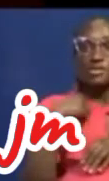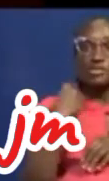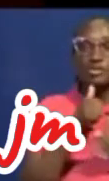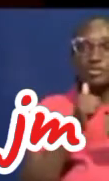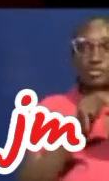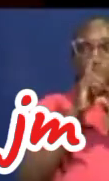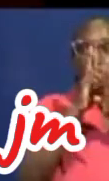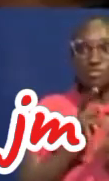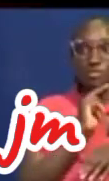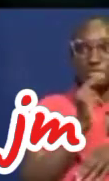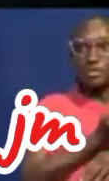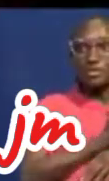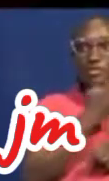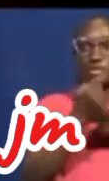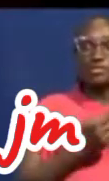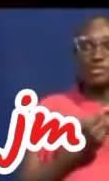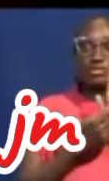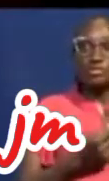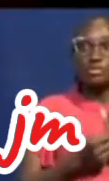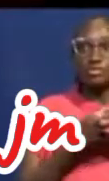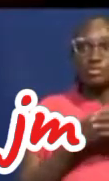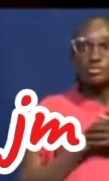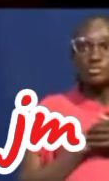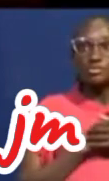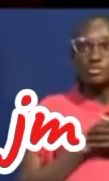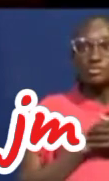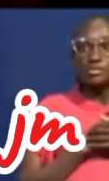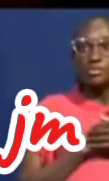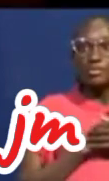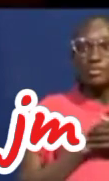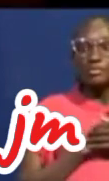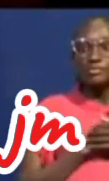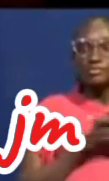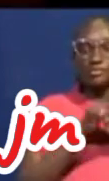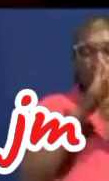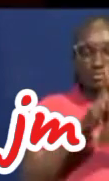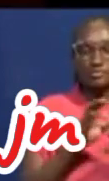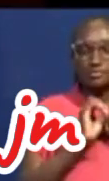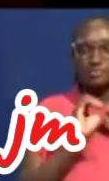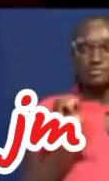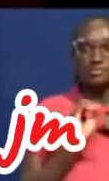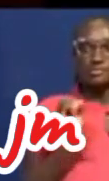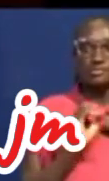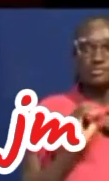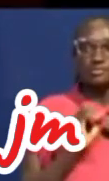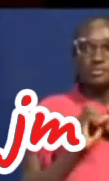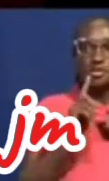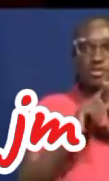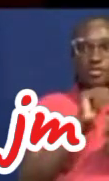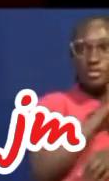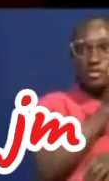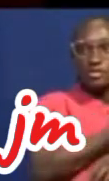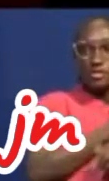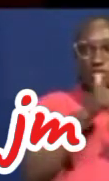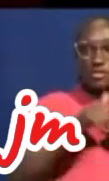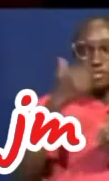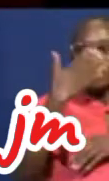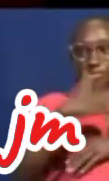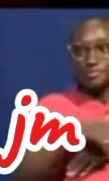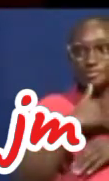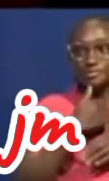who have continued to show utter disrespect to the authority of this House.